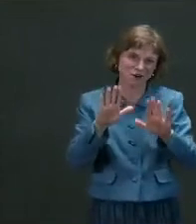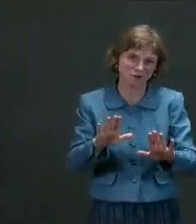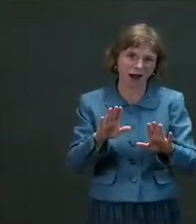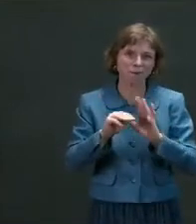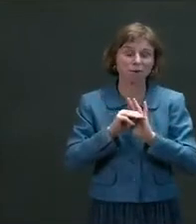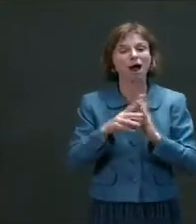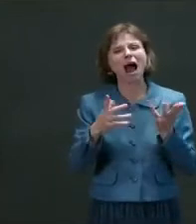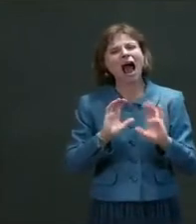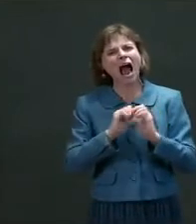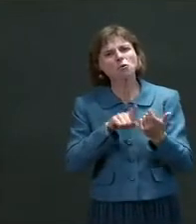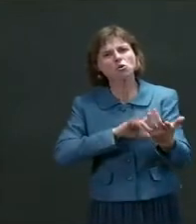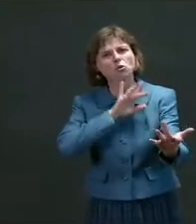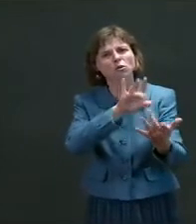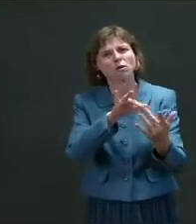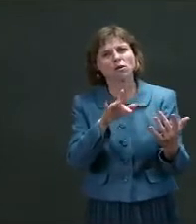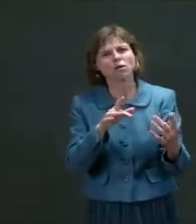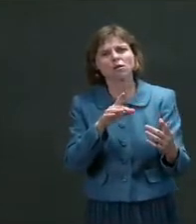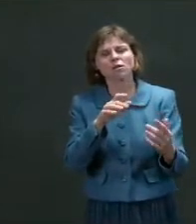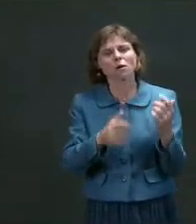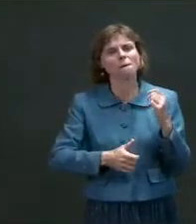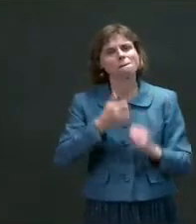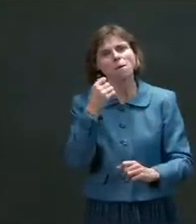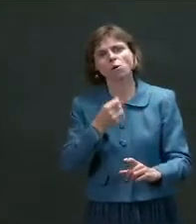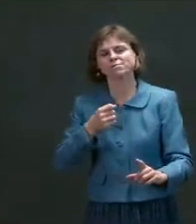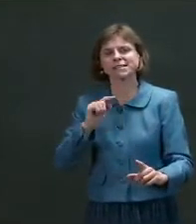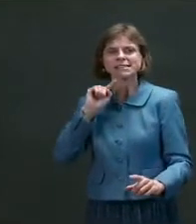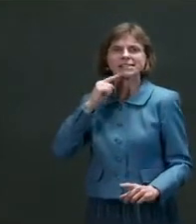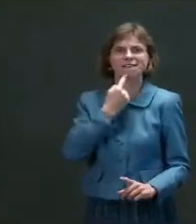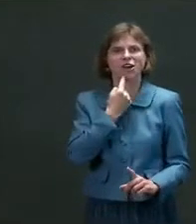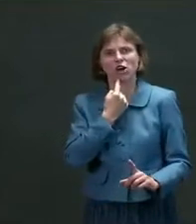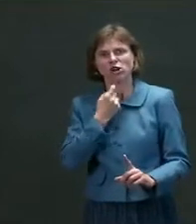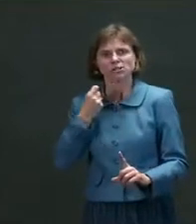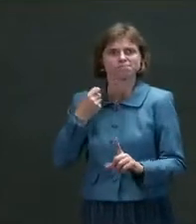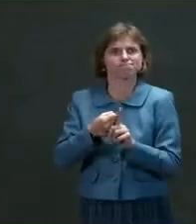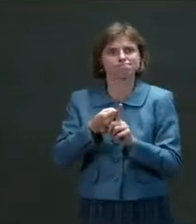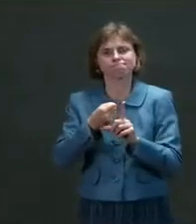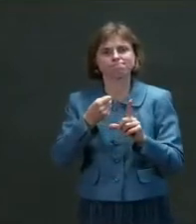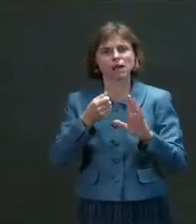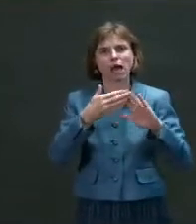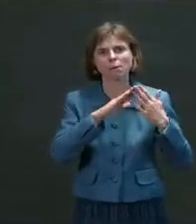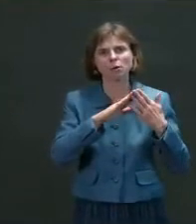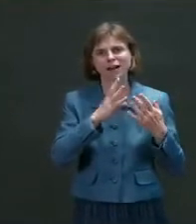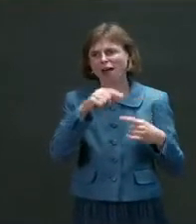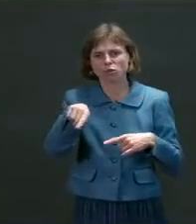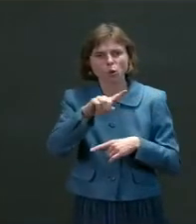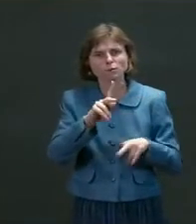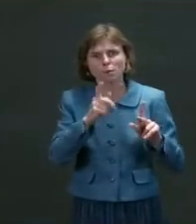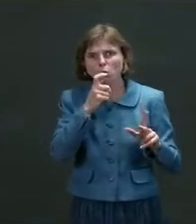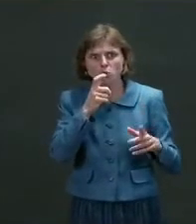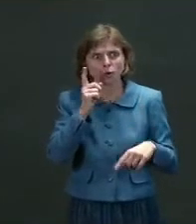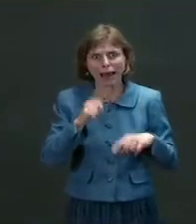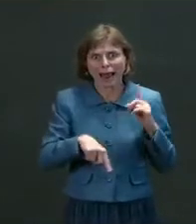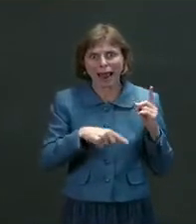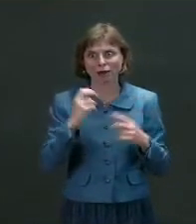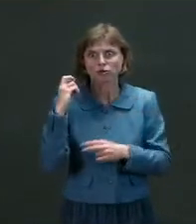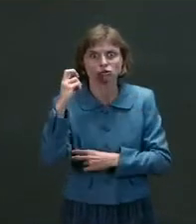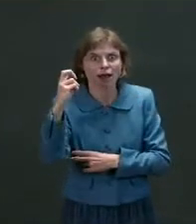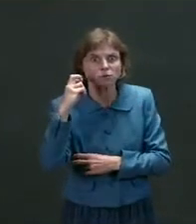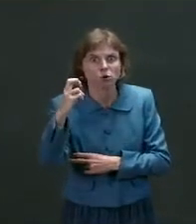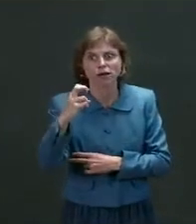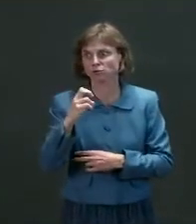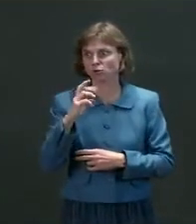your hardest hit communities and those who may have a difficult time with transportation or just